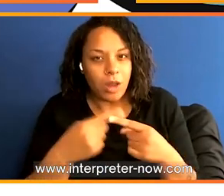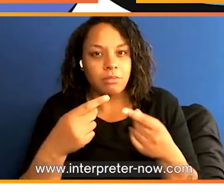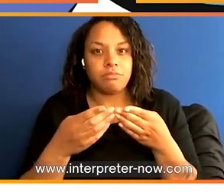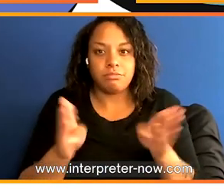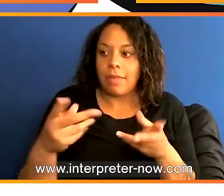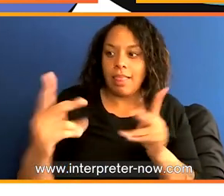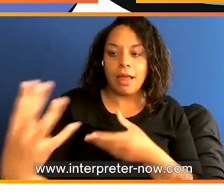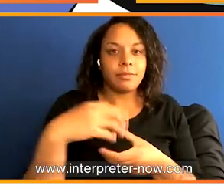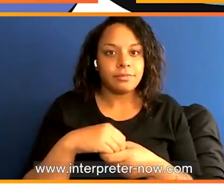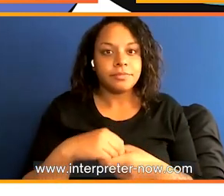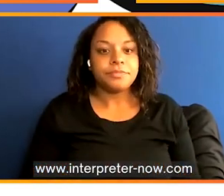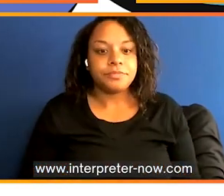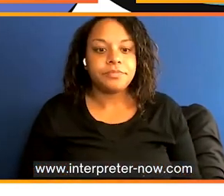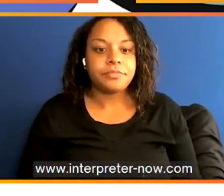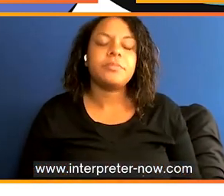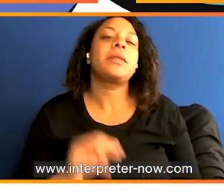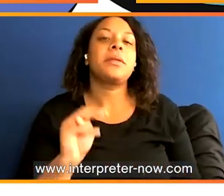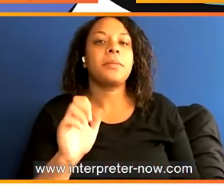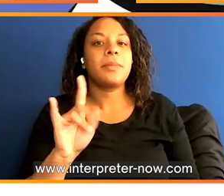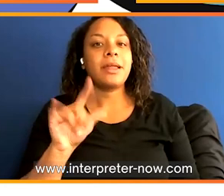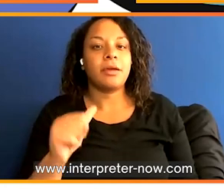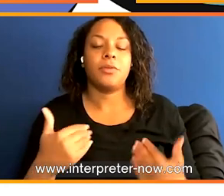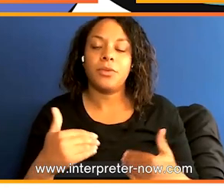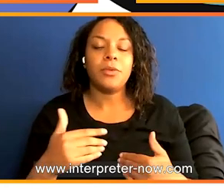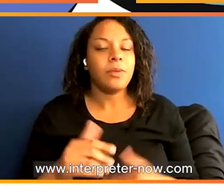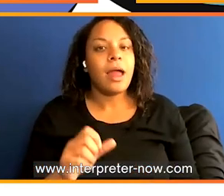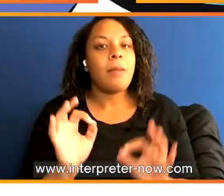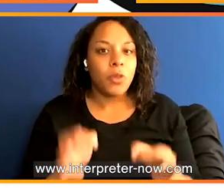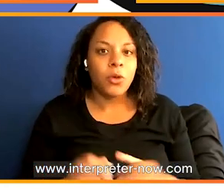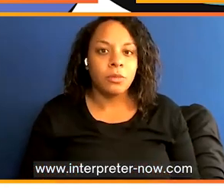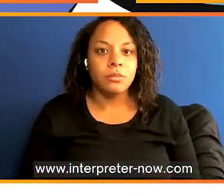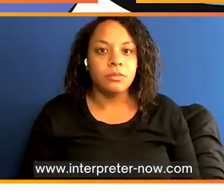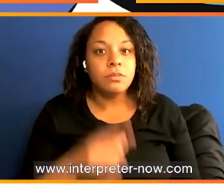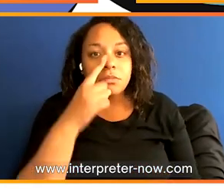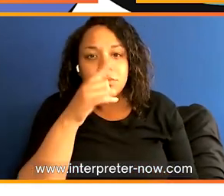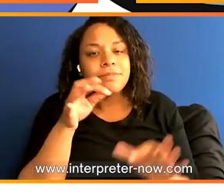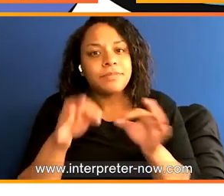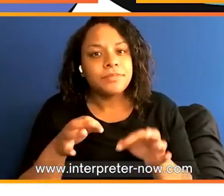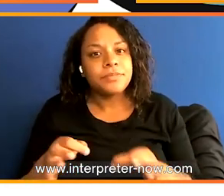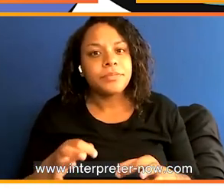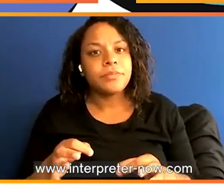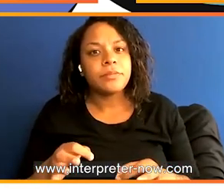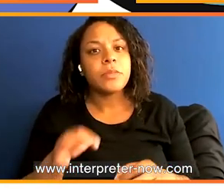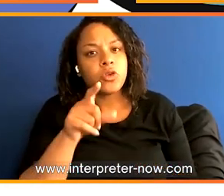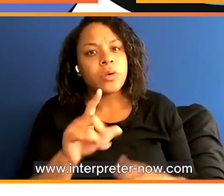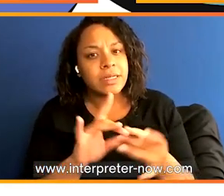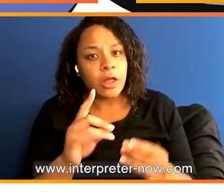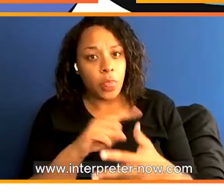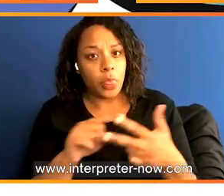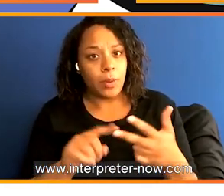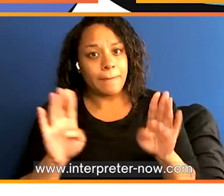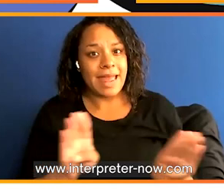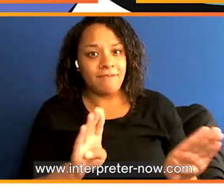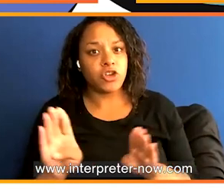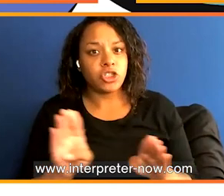doing that when you let people in. Yeah, absolutely. And can you talk a little bit about the behaviors, how you